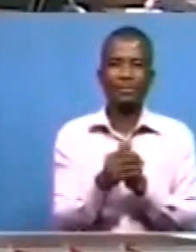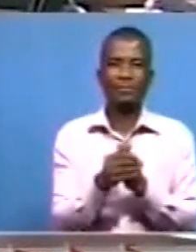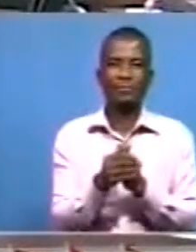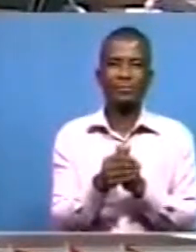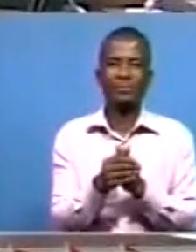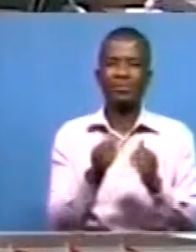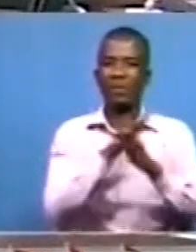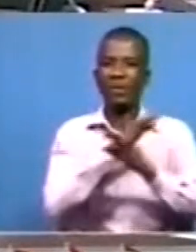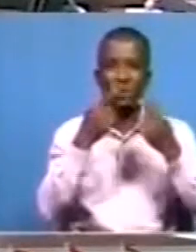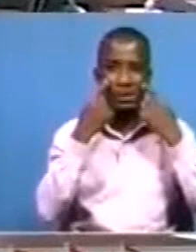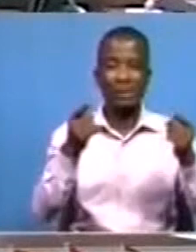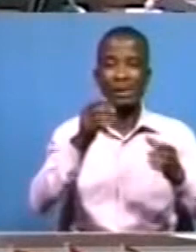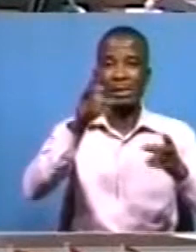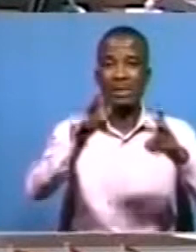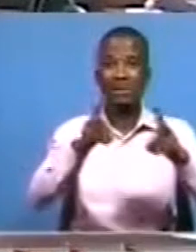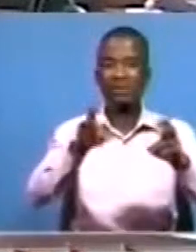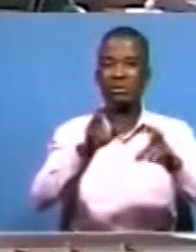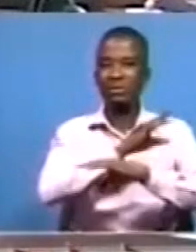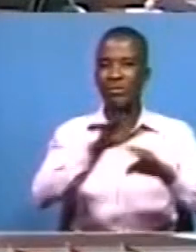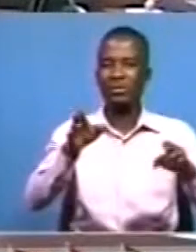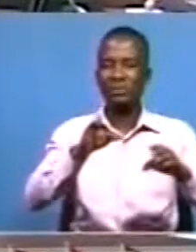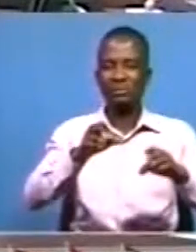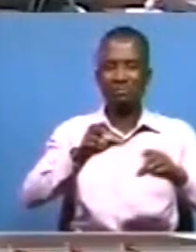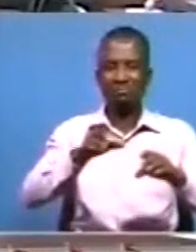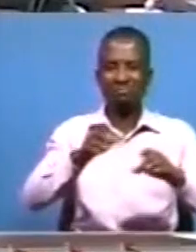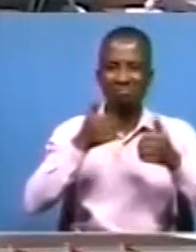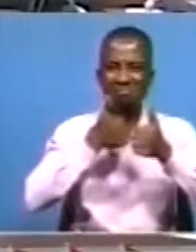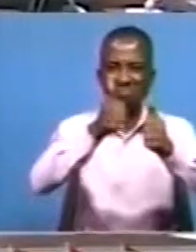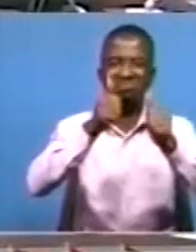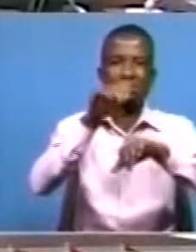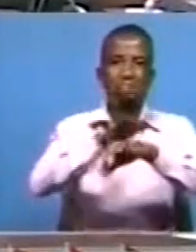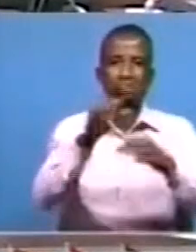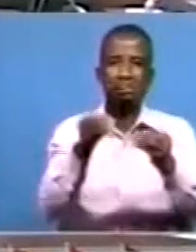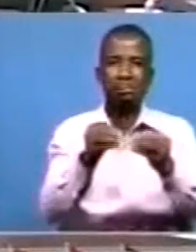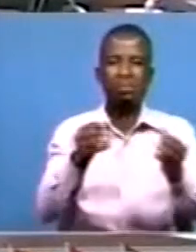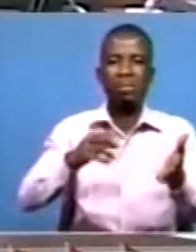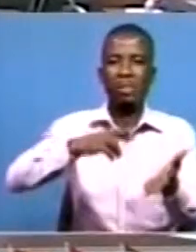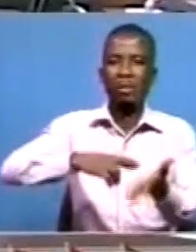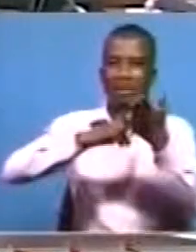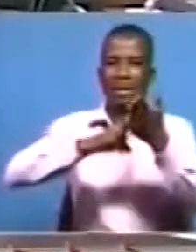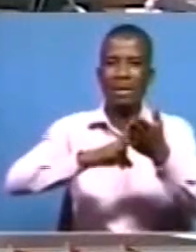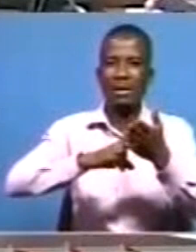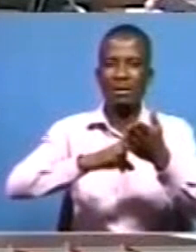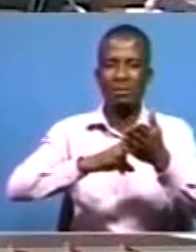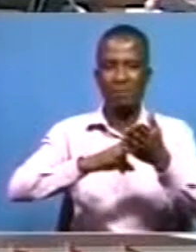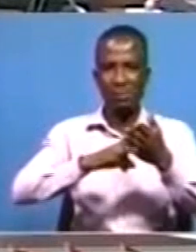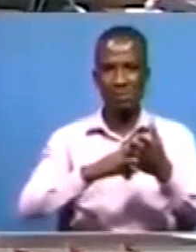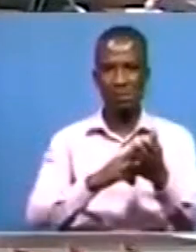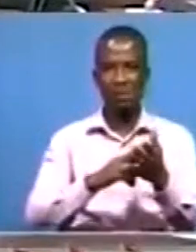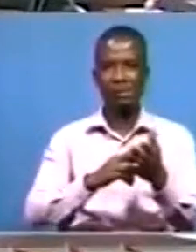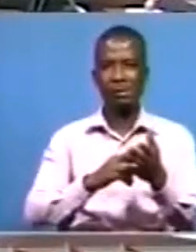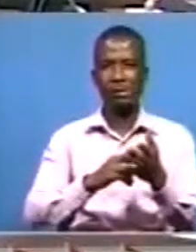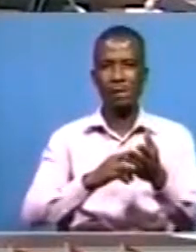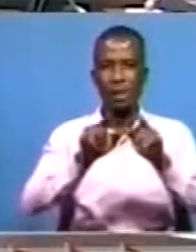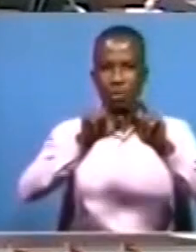follows, quote, "I do not consider that this case deserves any lengthy treatment. I think that it represents a classic case of a